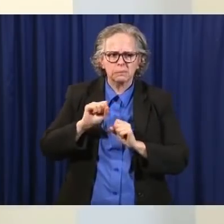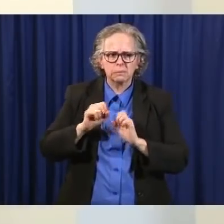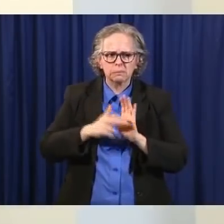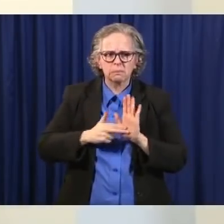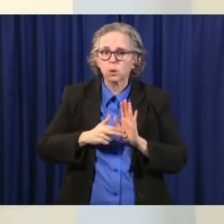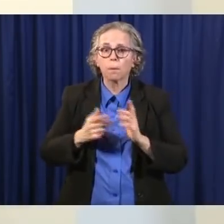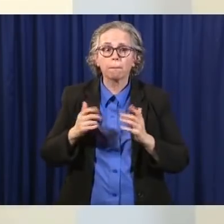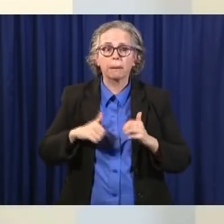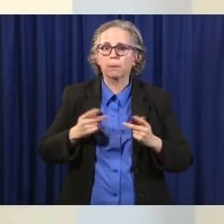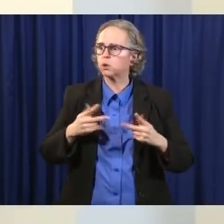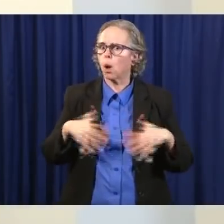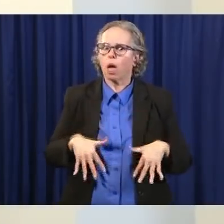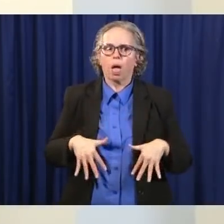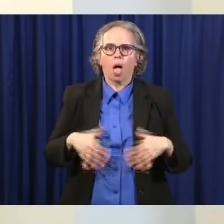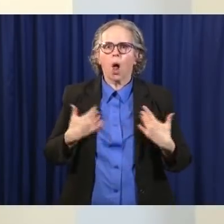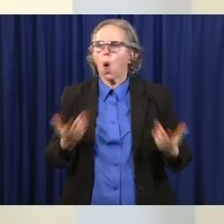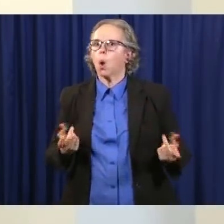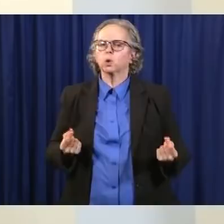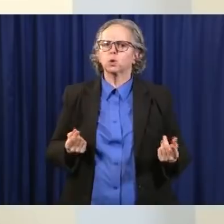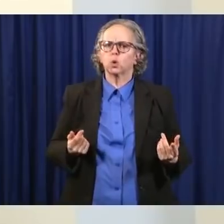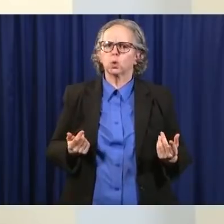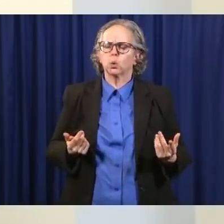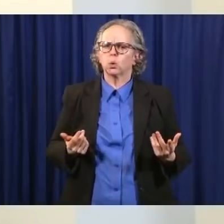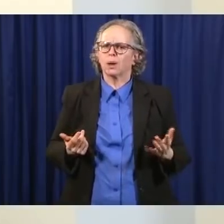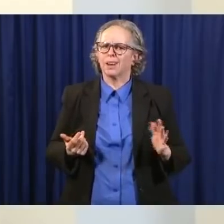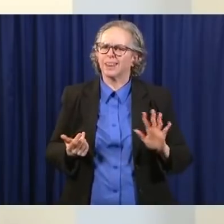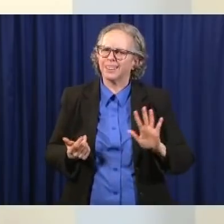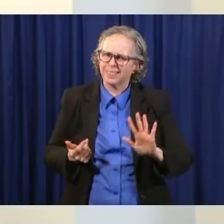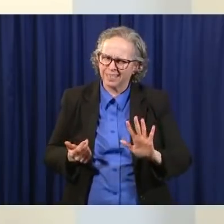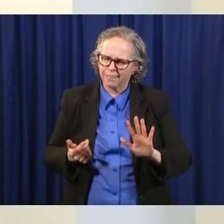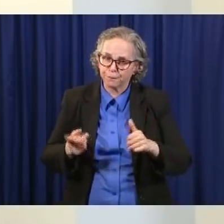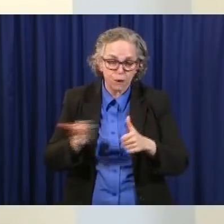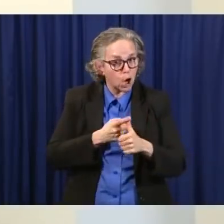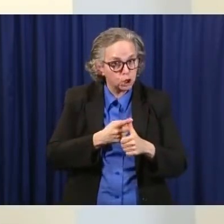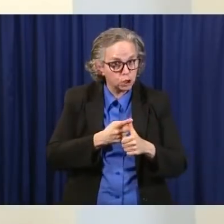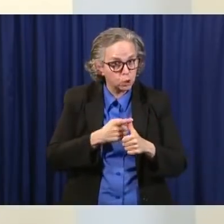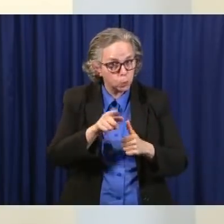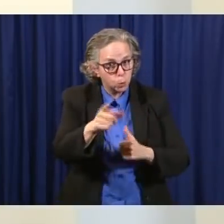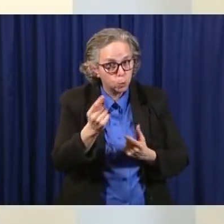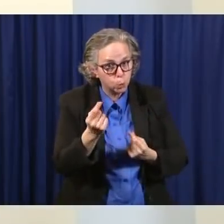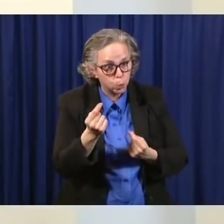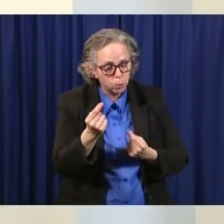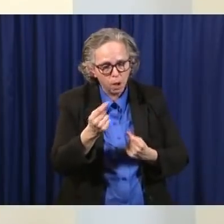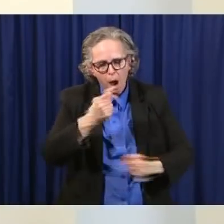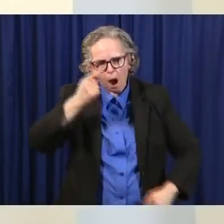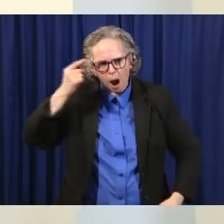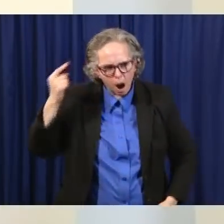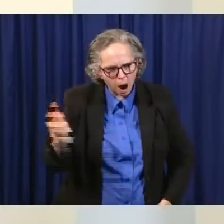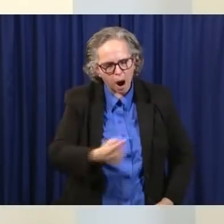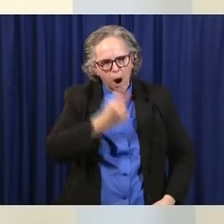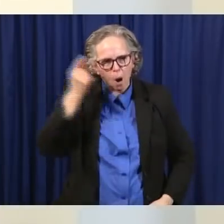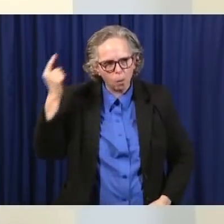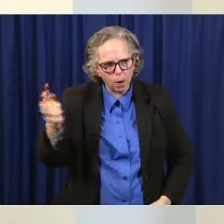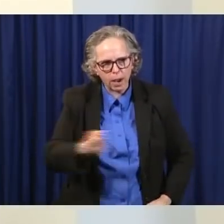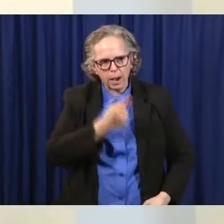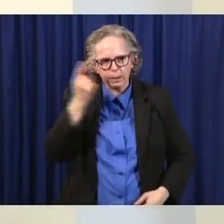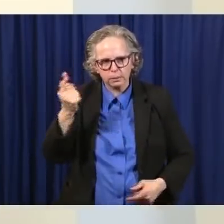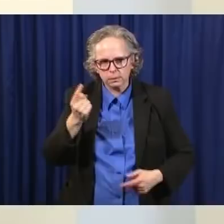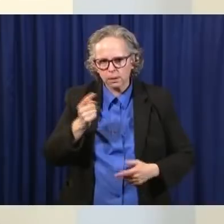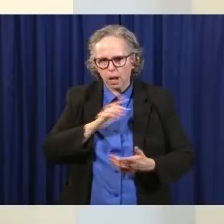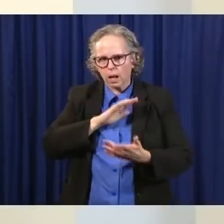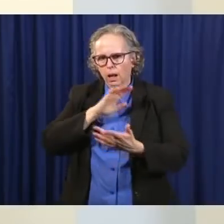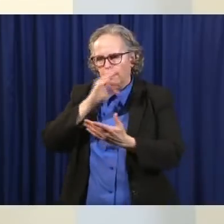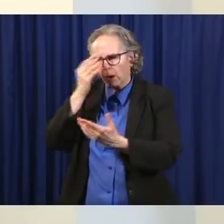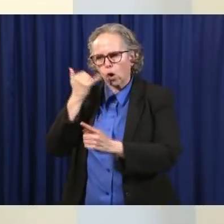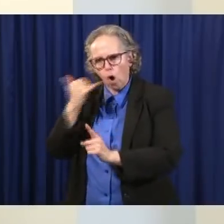even though we've read all the guidance, the first place you should always go is call your local health department. We have